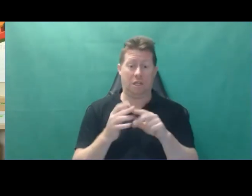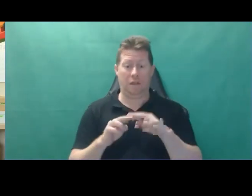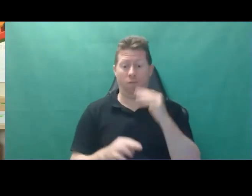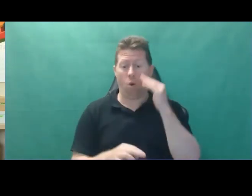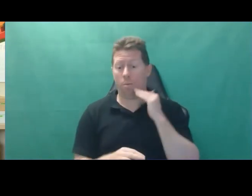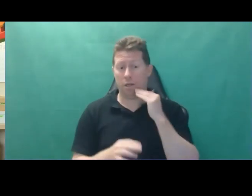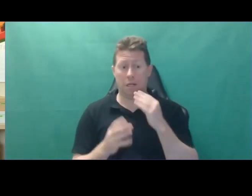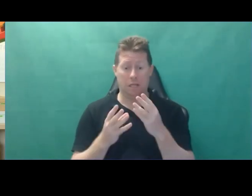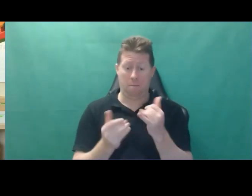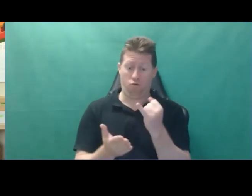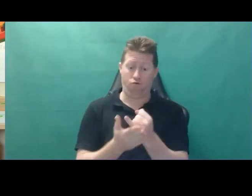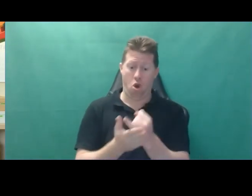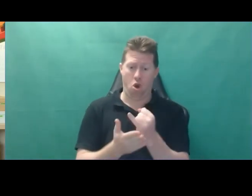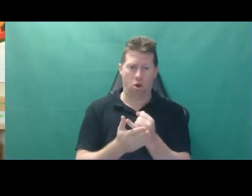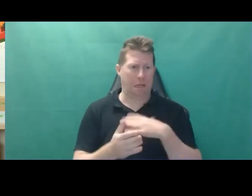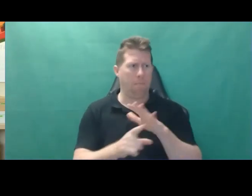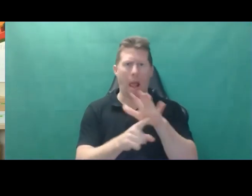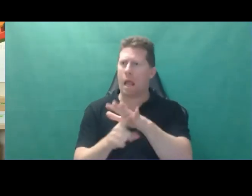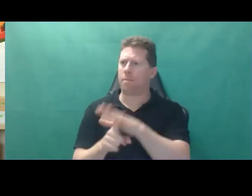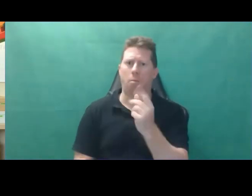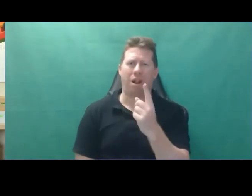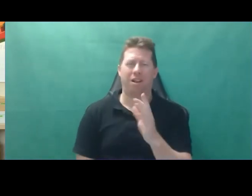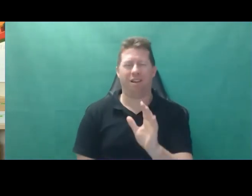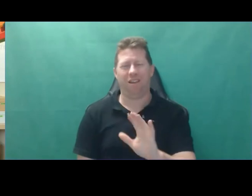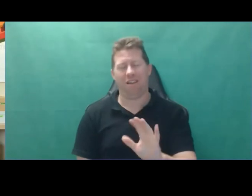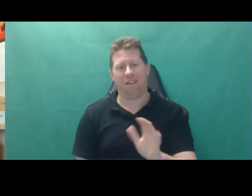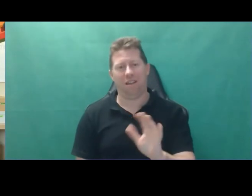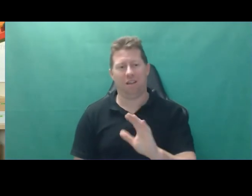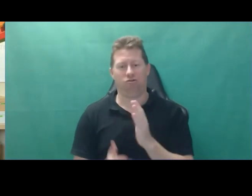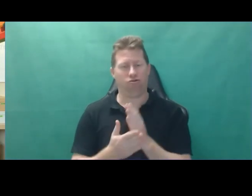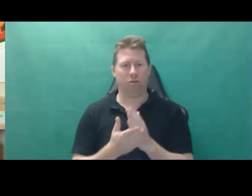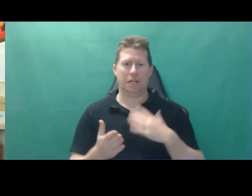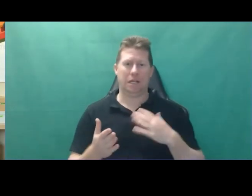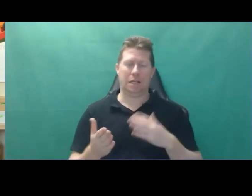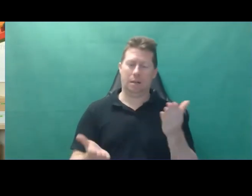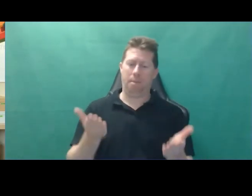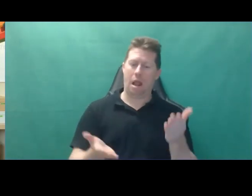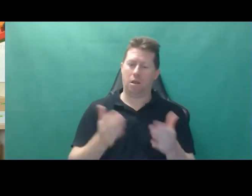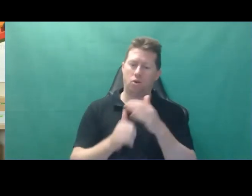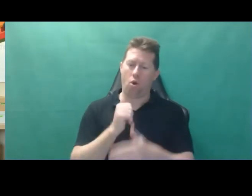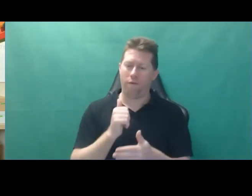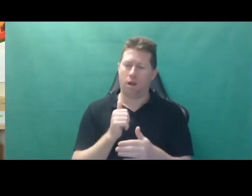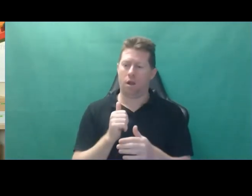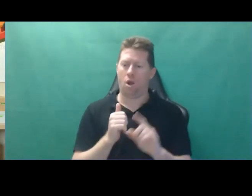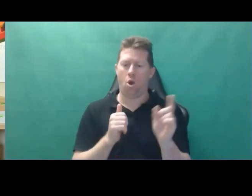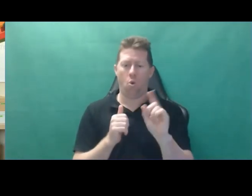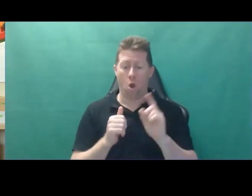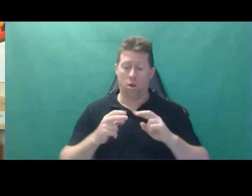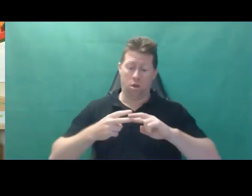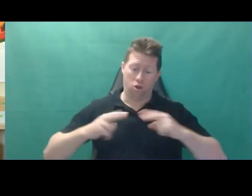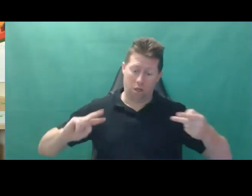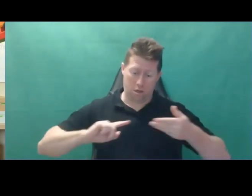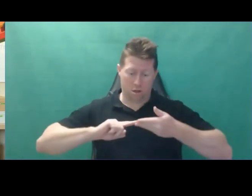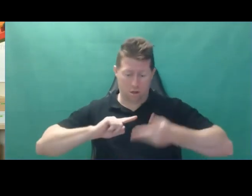with the individual, someone must be blamed. And actually, you know, we have to have a balanced view of what is genetic, what